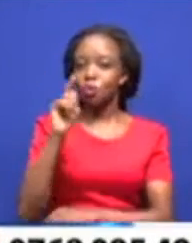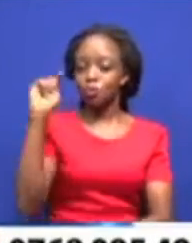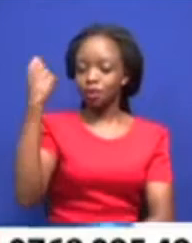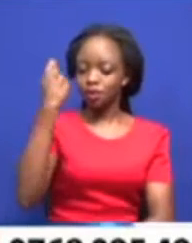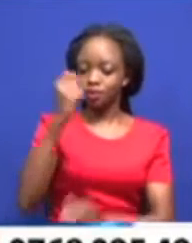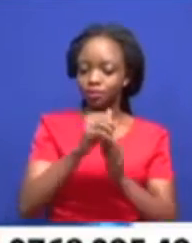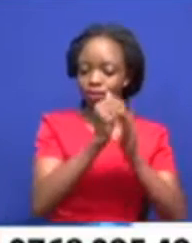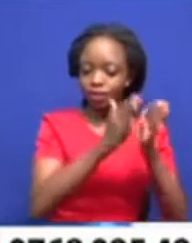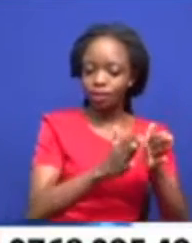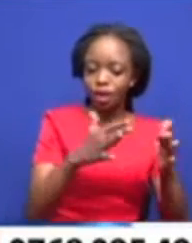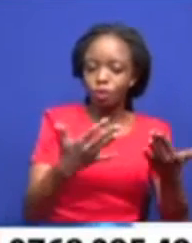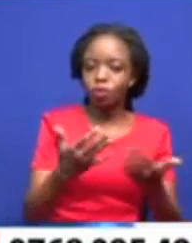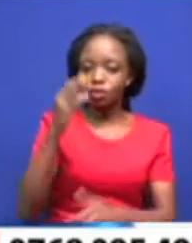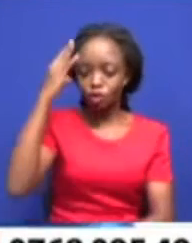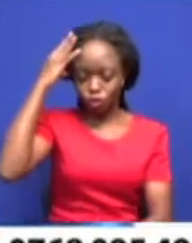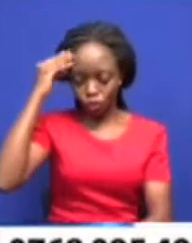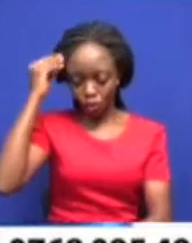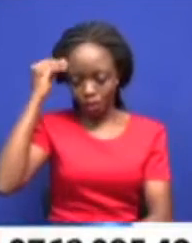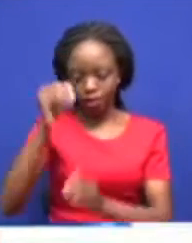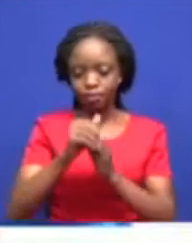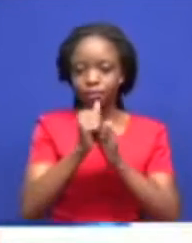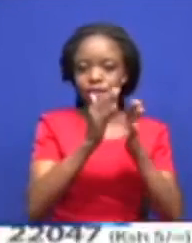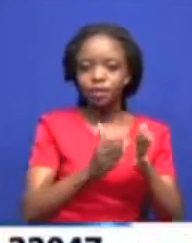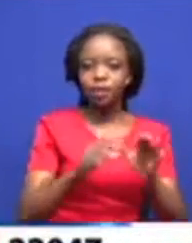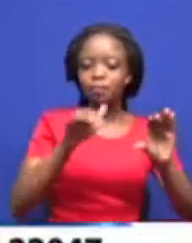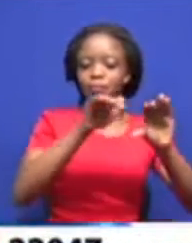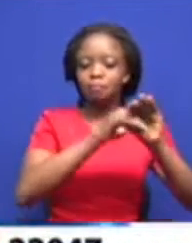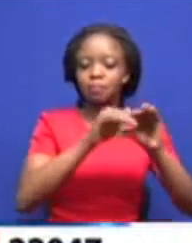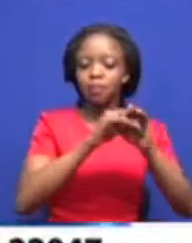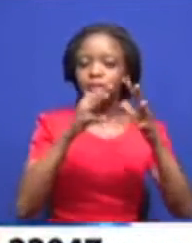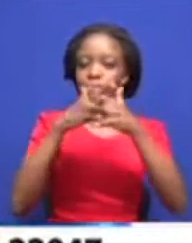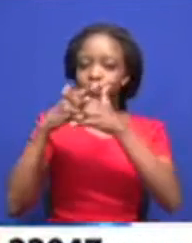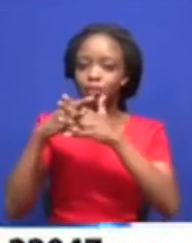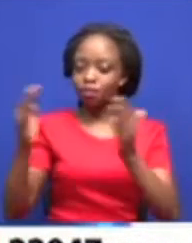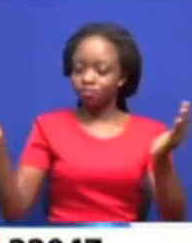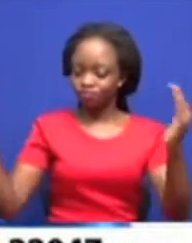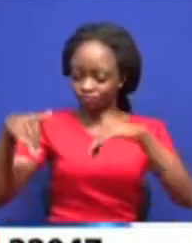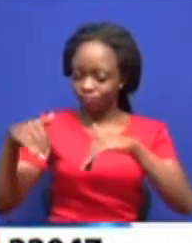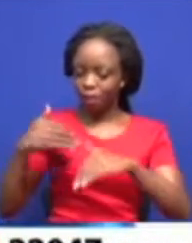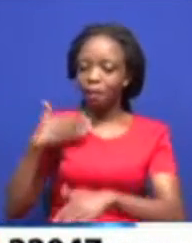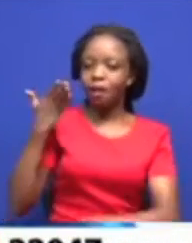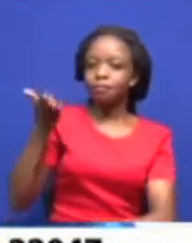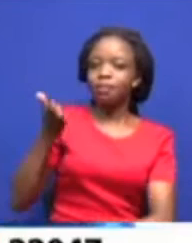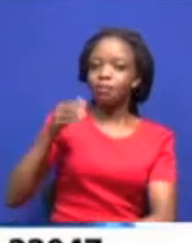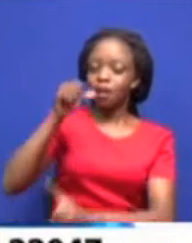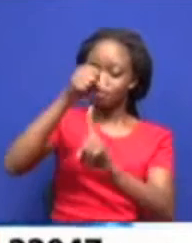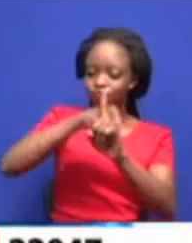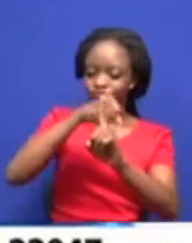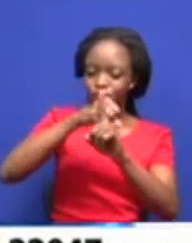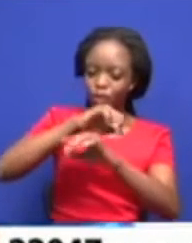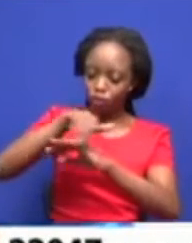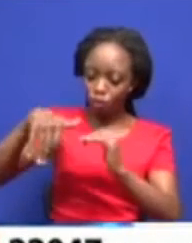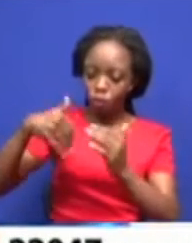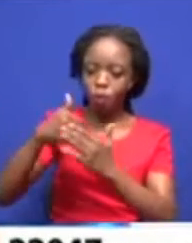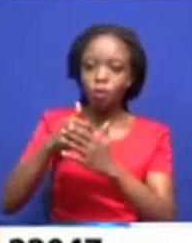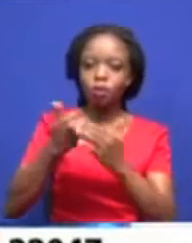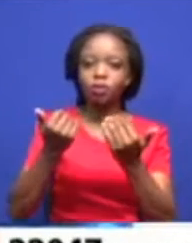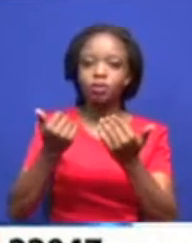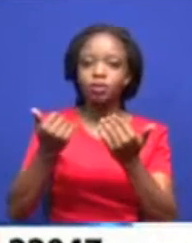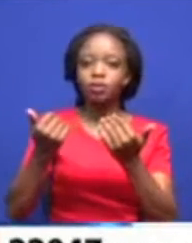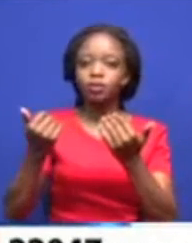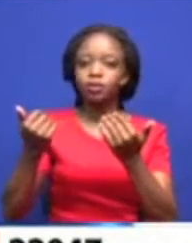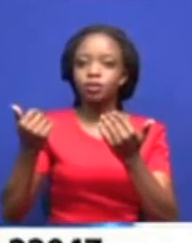or Somali leaders or members of the United States Congress. I was out there advocating in the halls of the United States